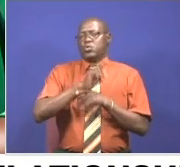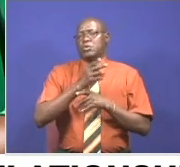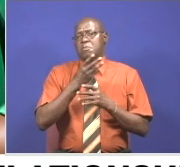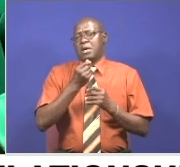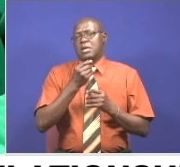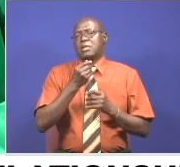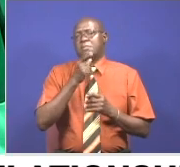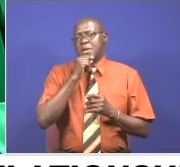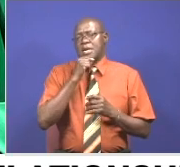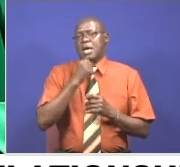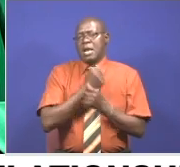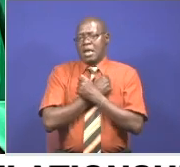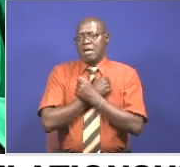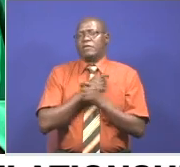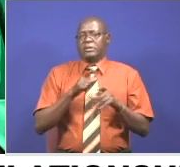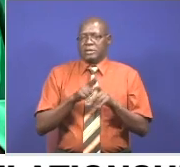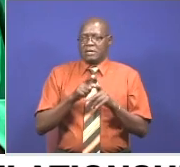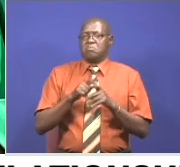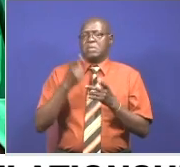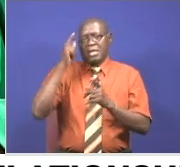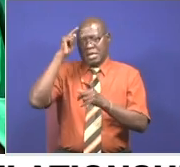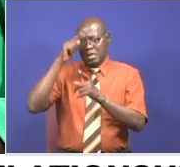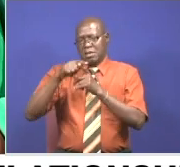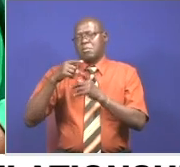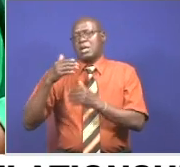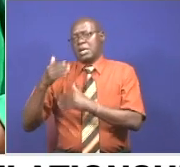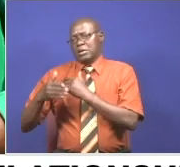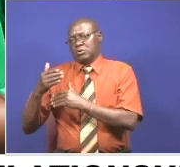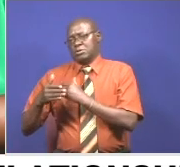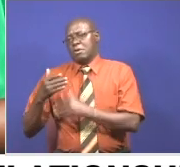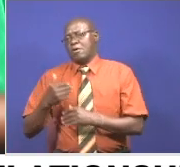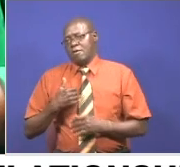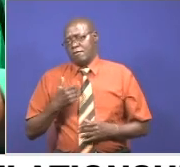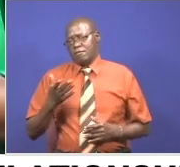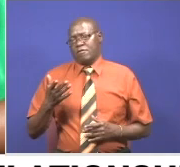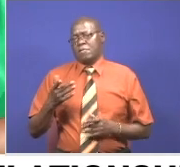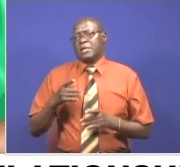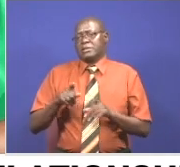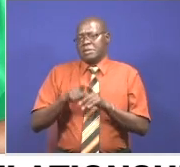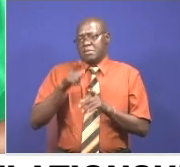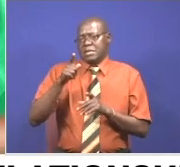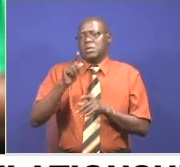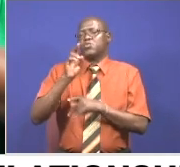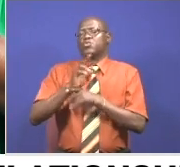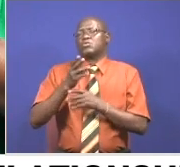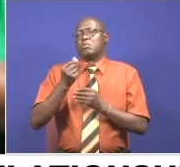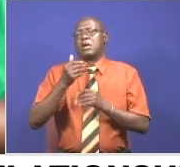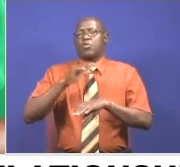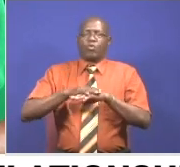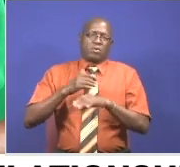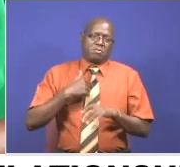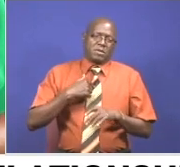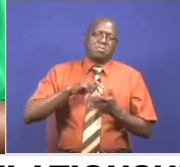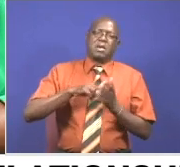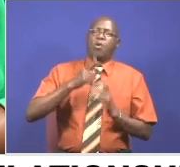working towards a marriage relationship with, as well as he is spending money on me, so that it's not